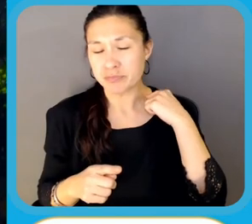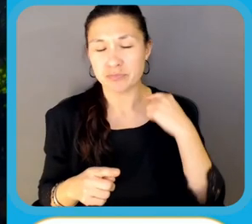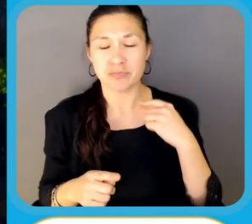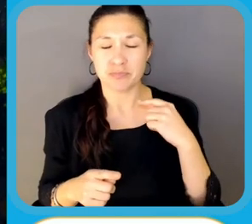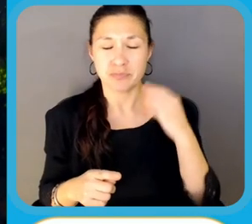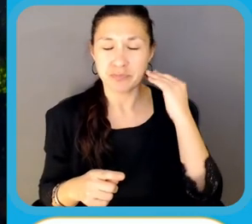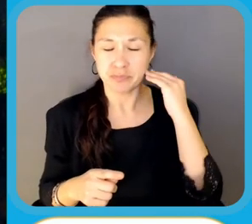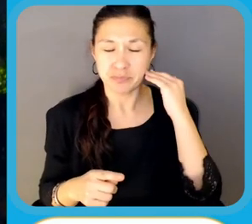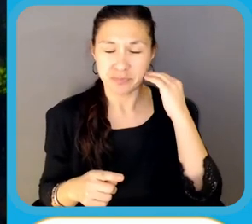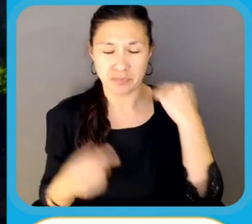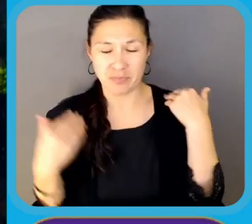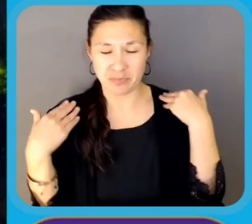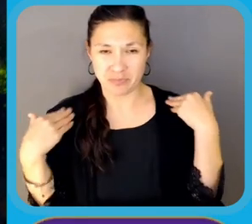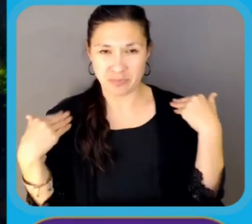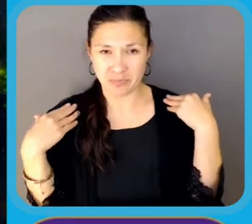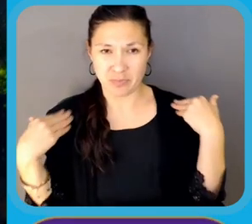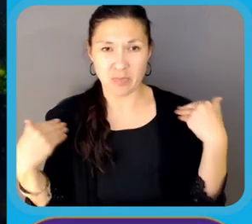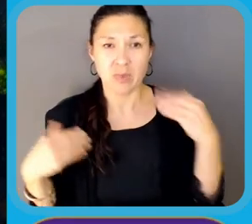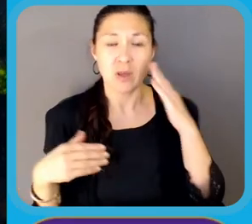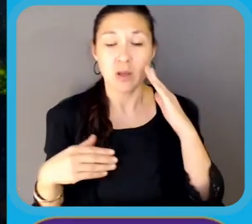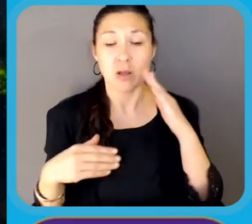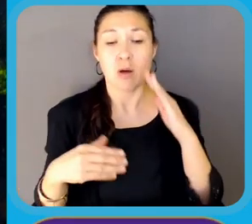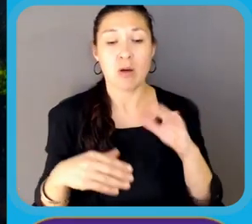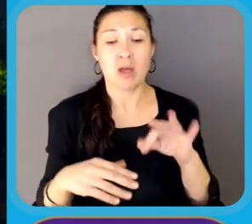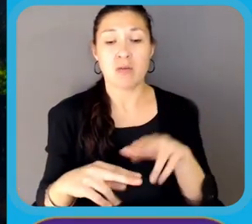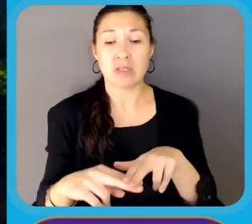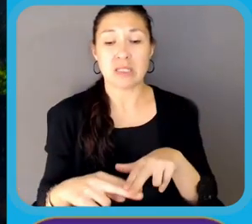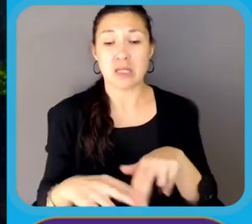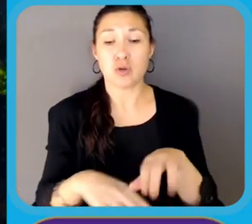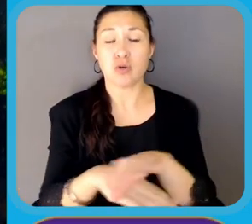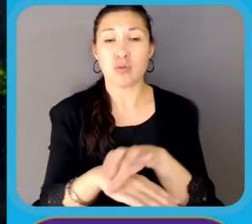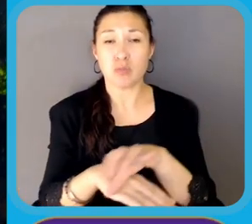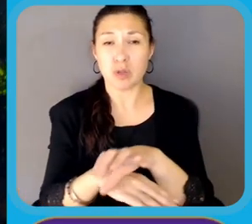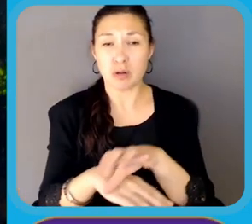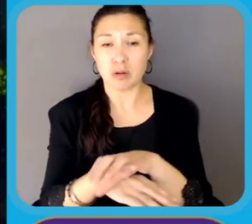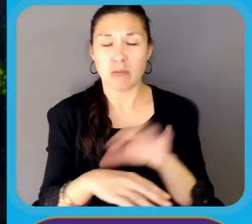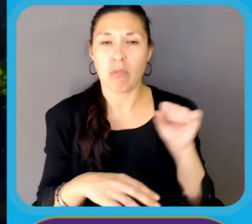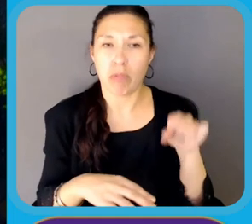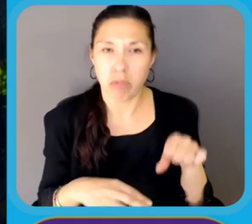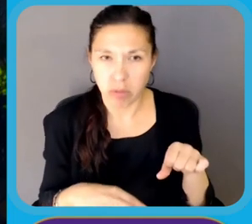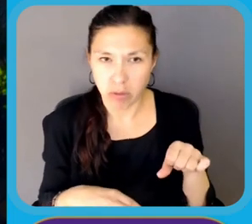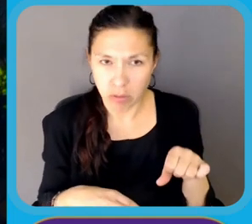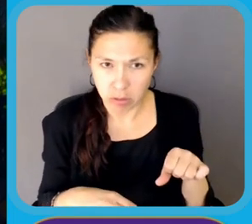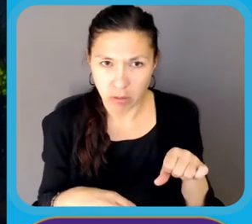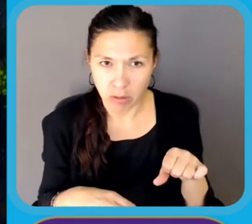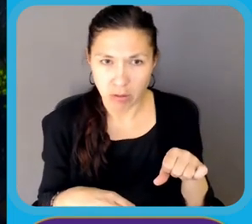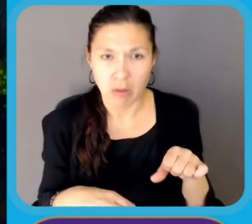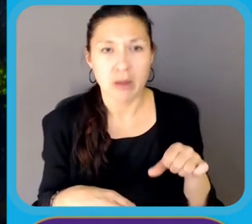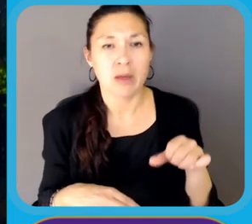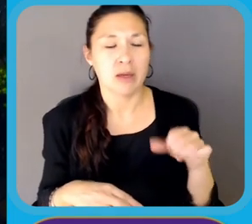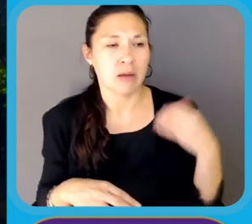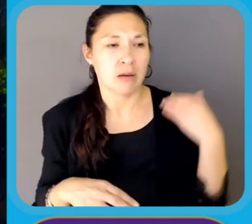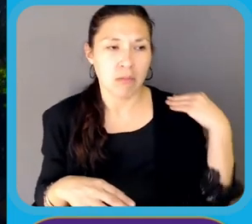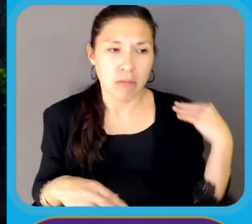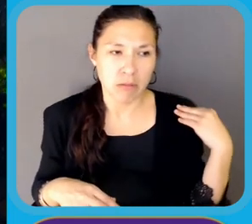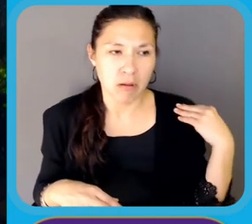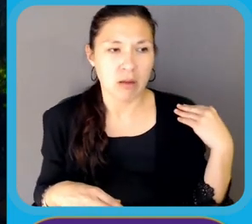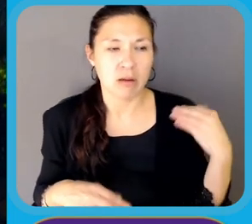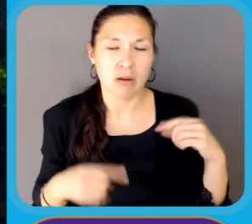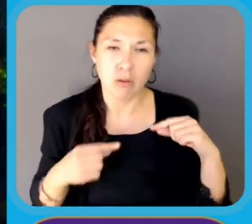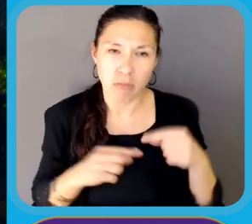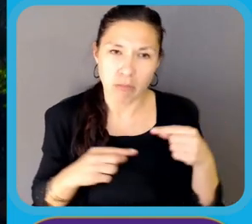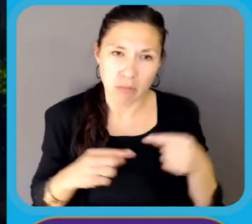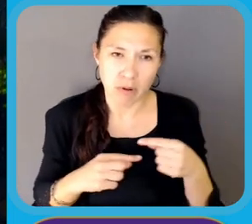time we're on the computer, we tend to hunch over. And as we hunch, our shoulders and our back, it's tight. So what we're going to work